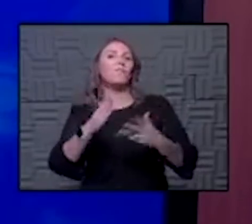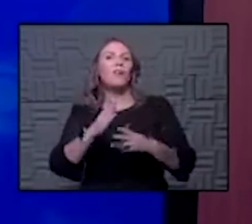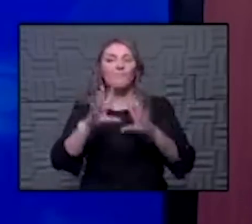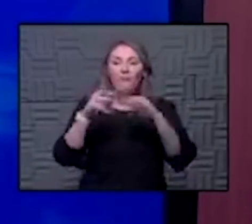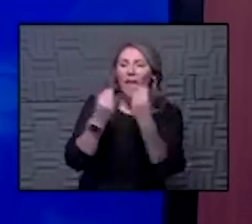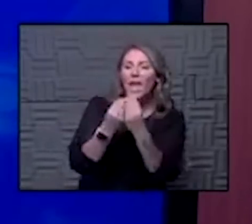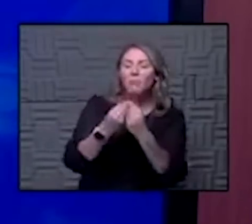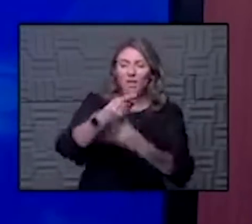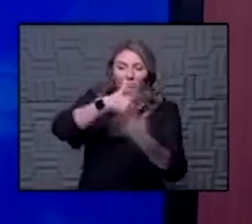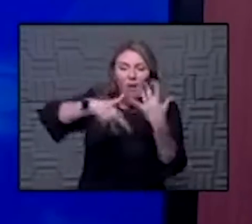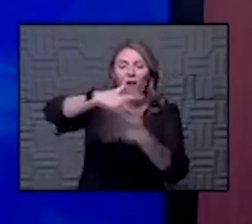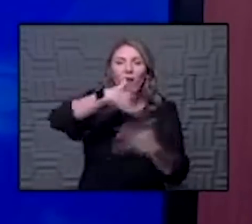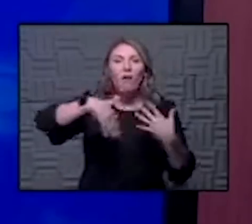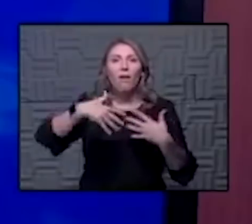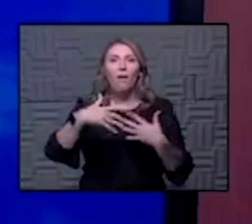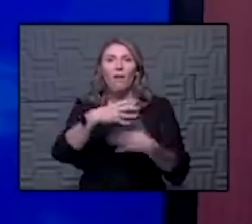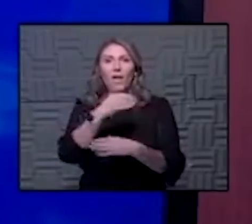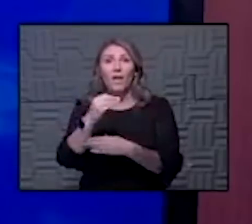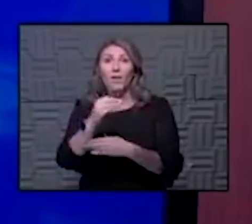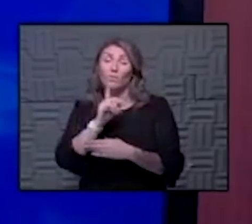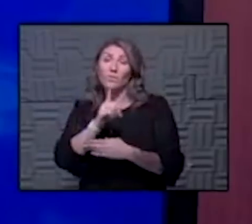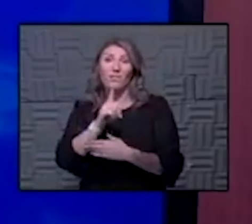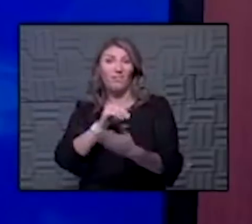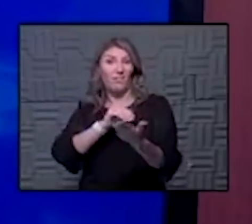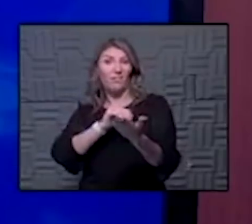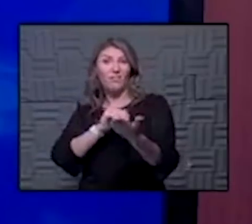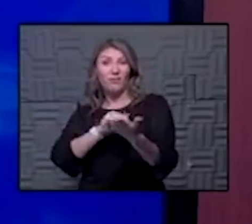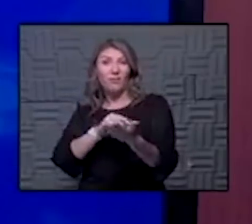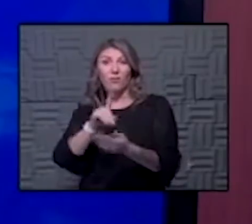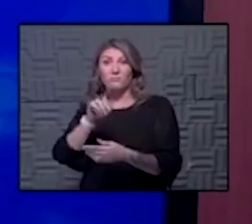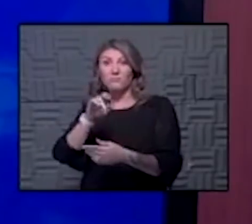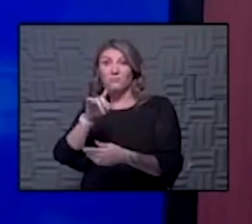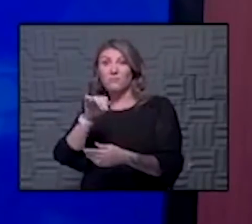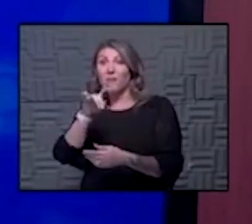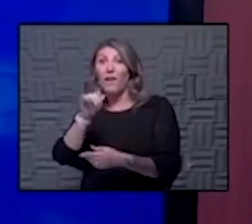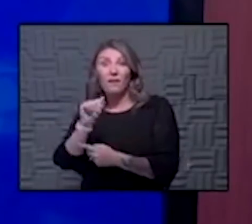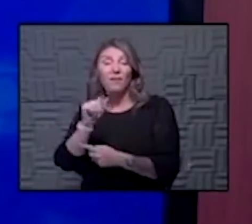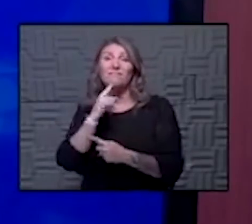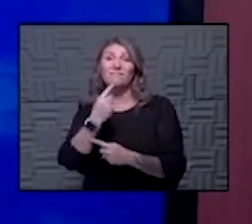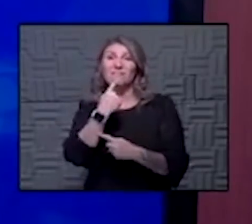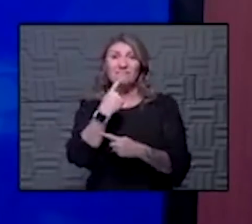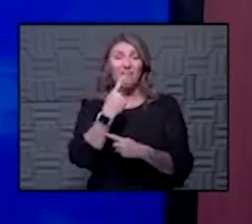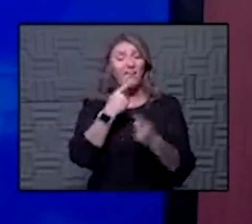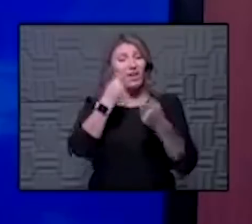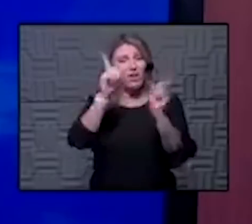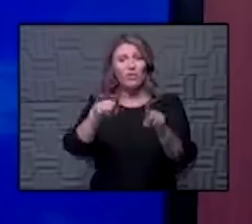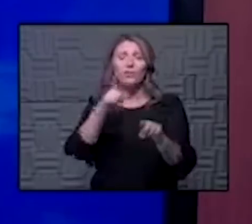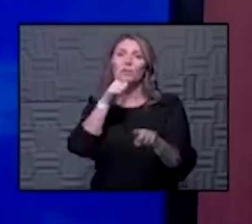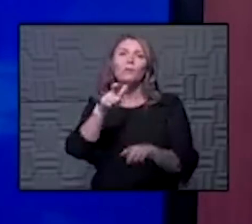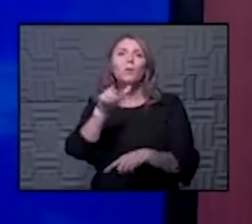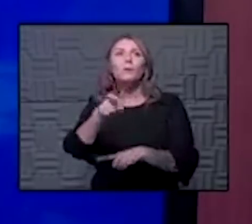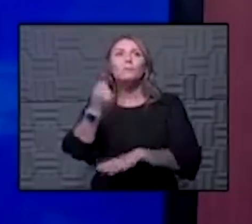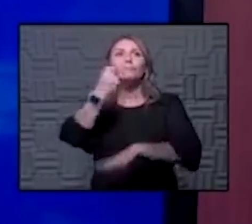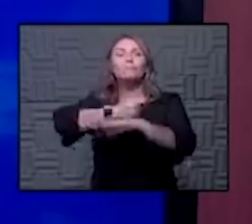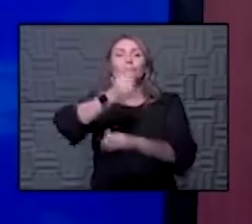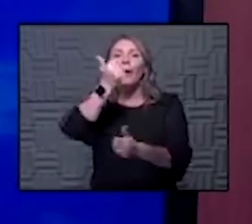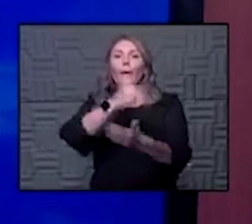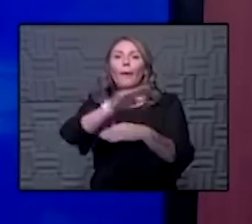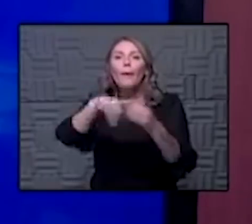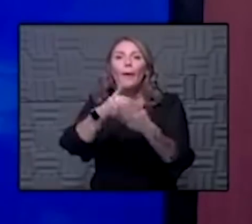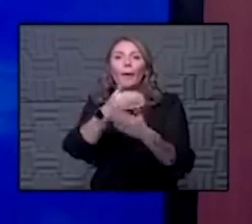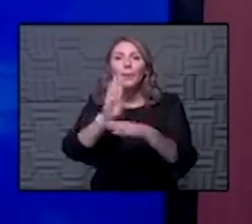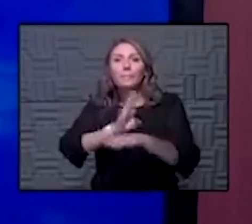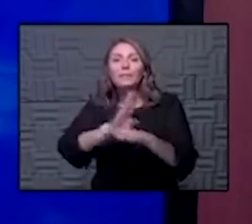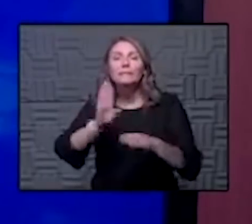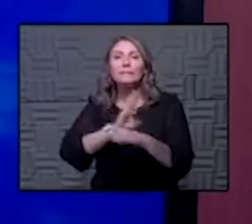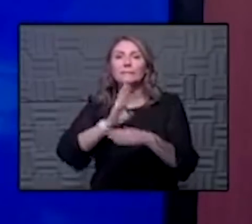Dana's point, is what's driving this. And so I agree, we don't need to shut down every business in the community to manage this, but we